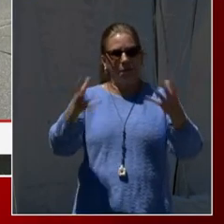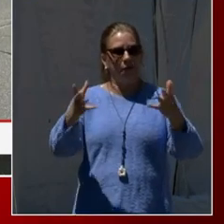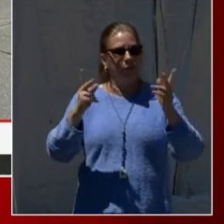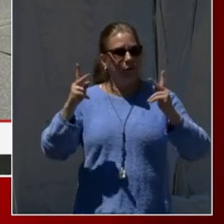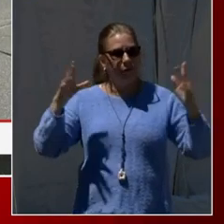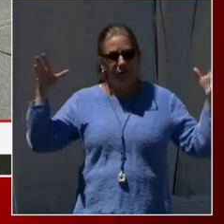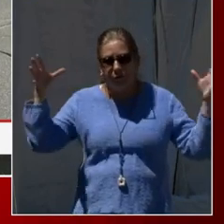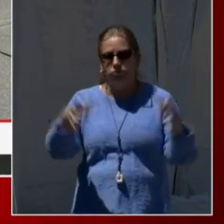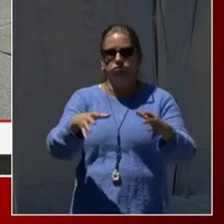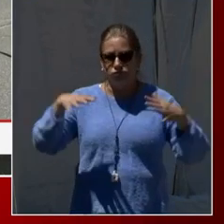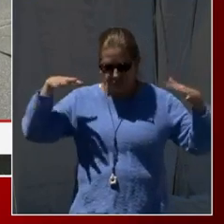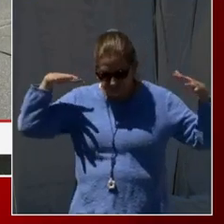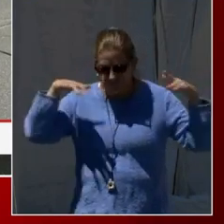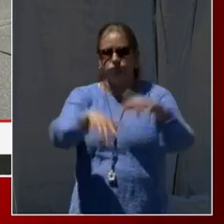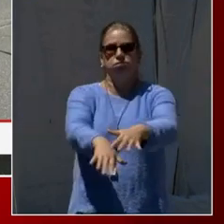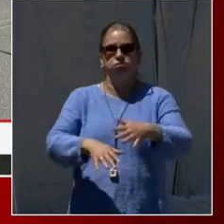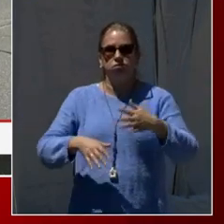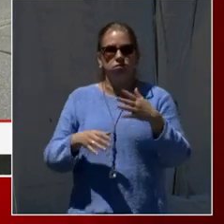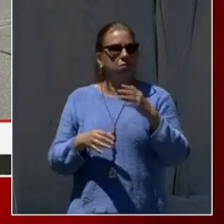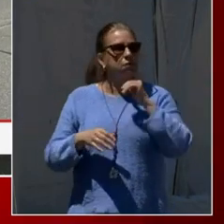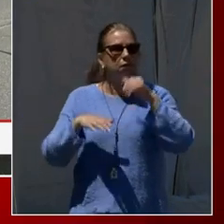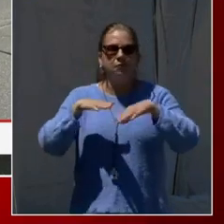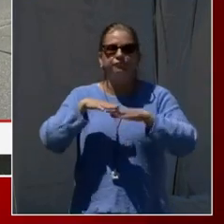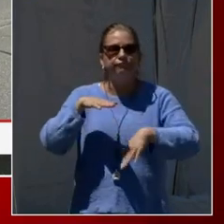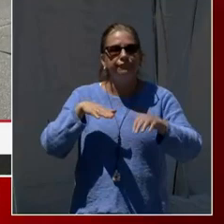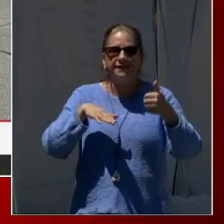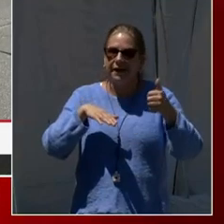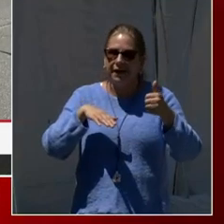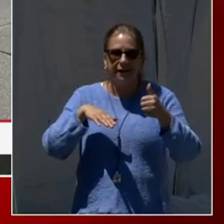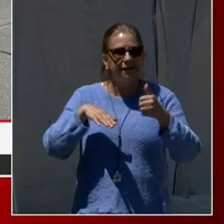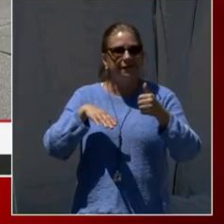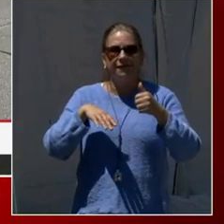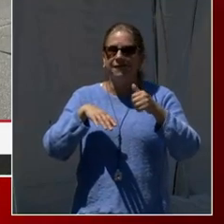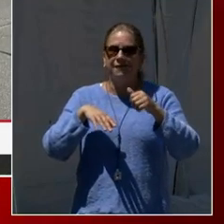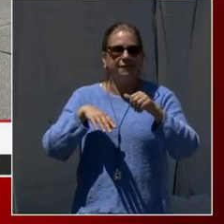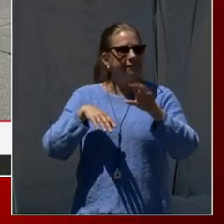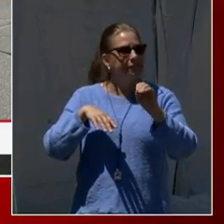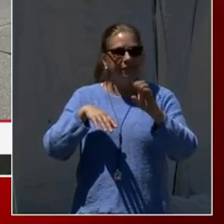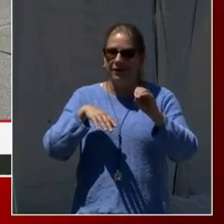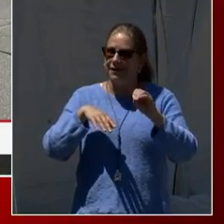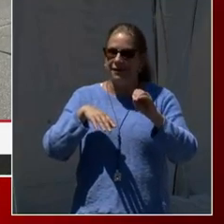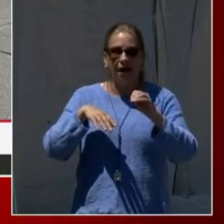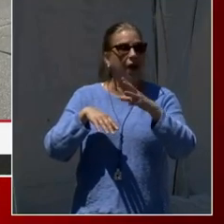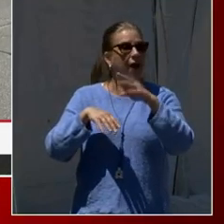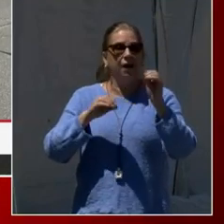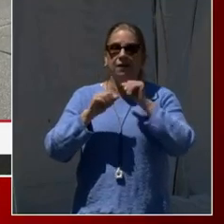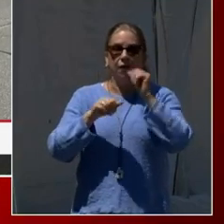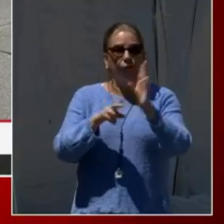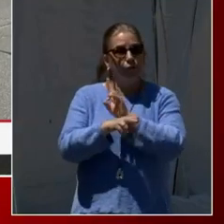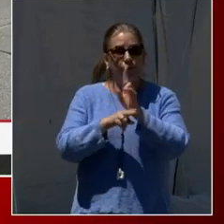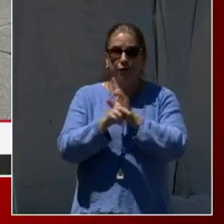because individuals do not properly social distance. We have shared over and over again that face coverings are not a replacement